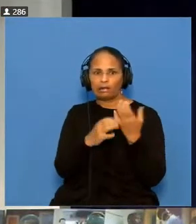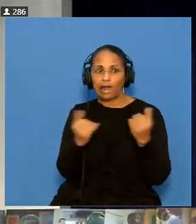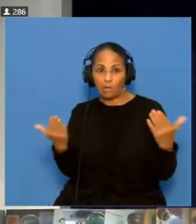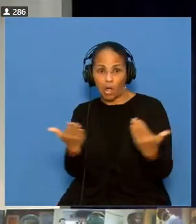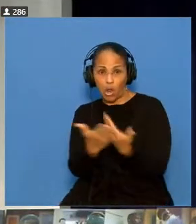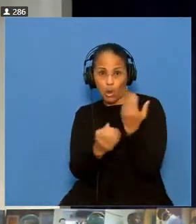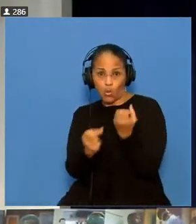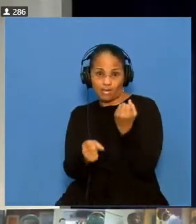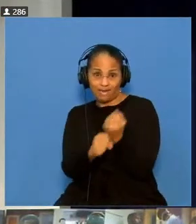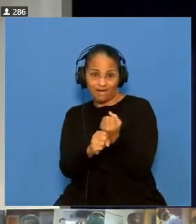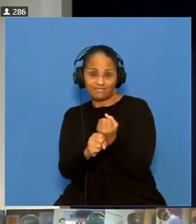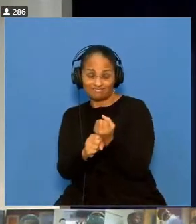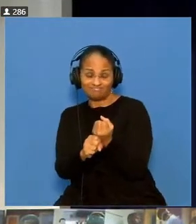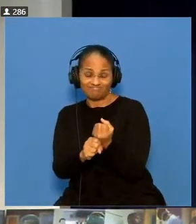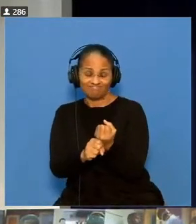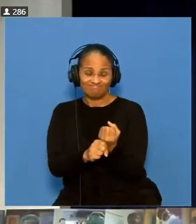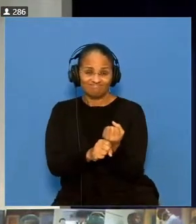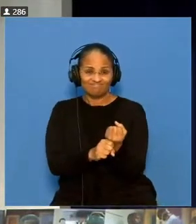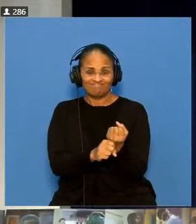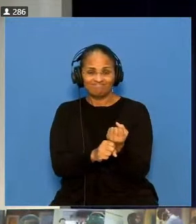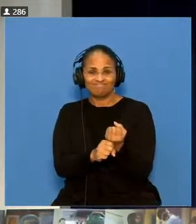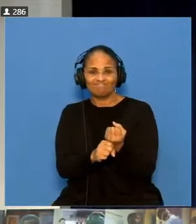year.